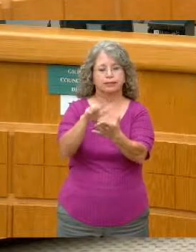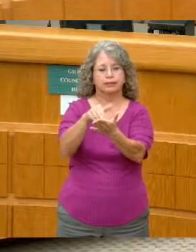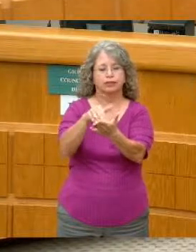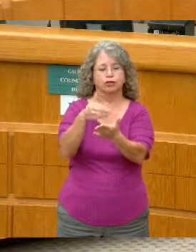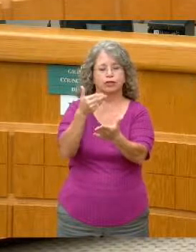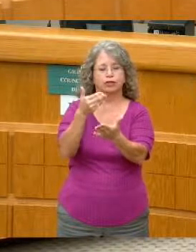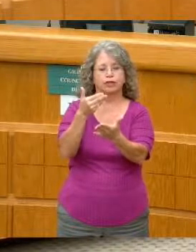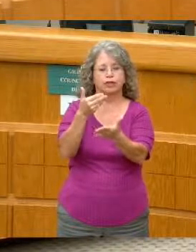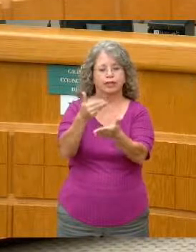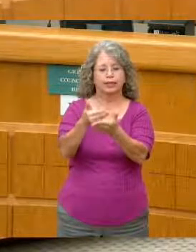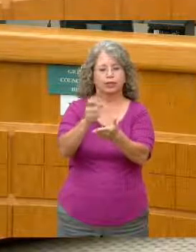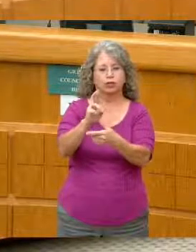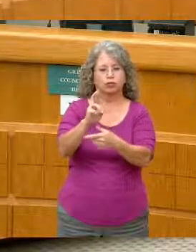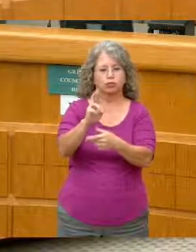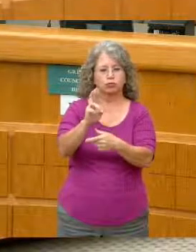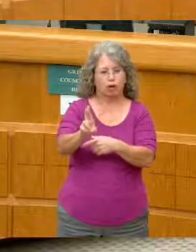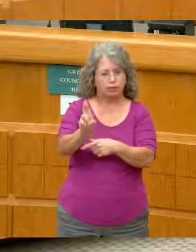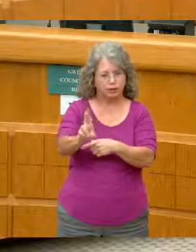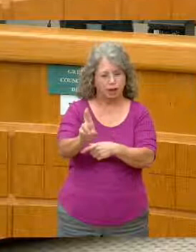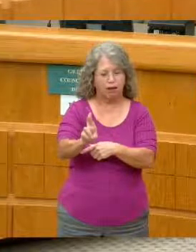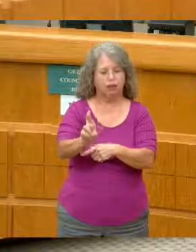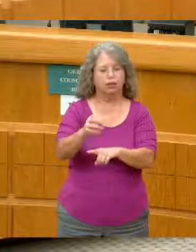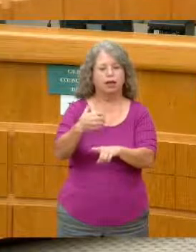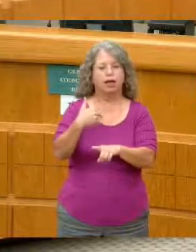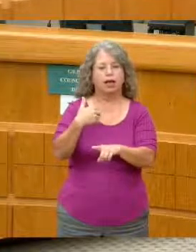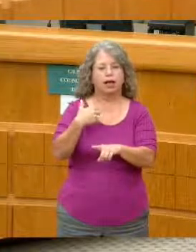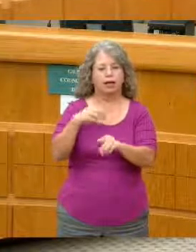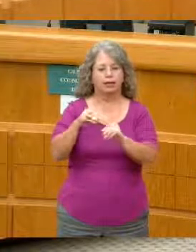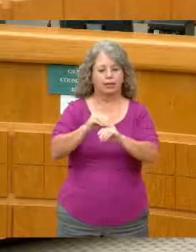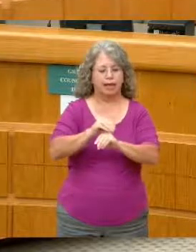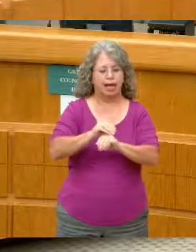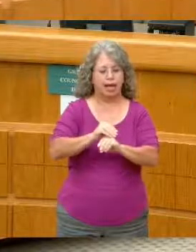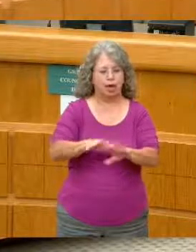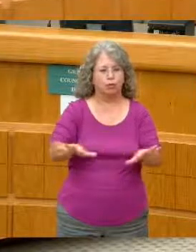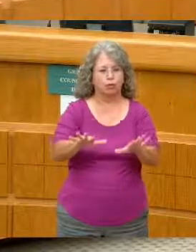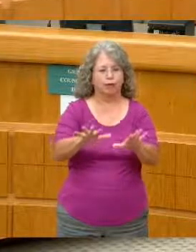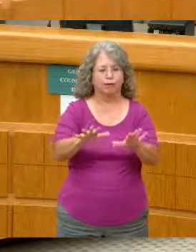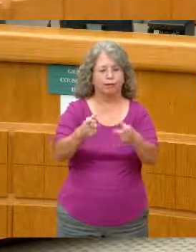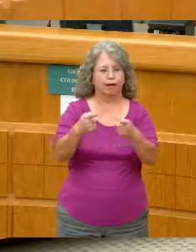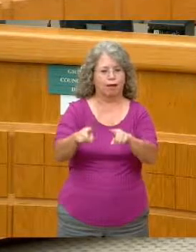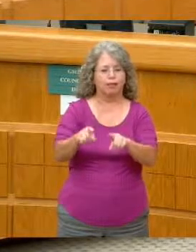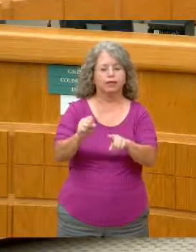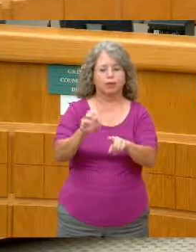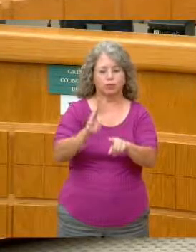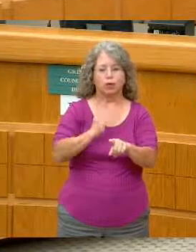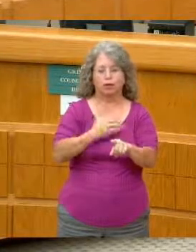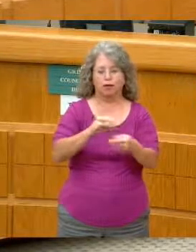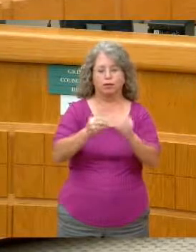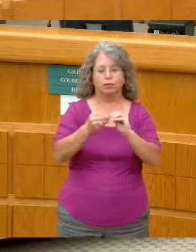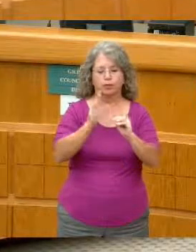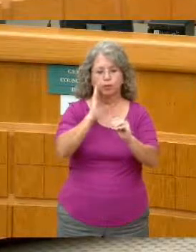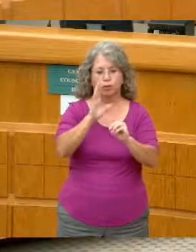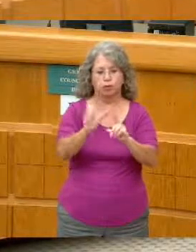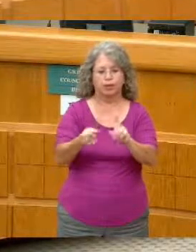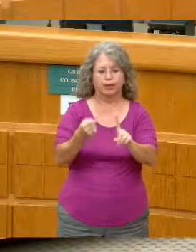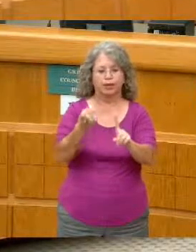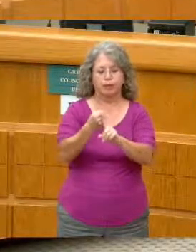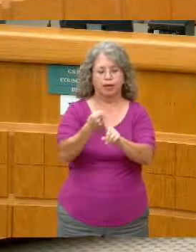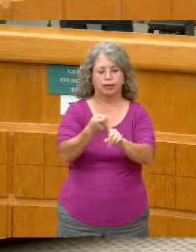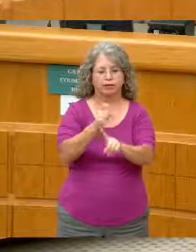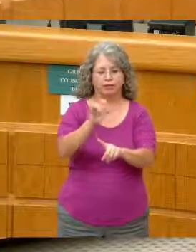Robstown that has an outbreak situation going on. It started last week, so the